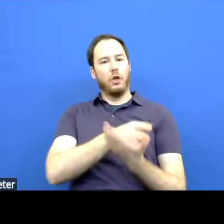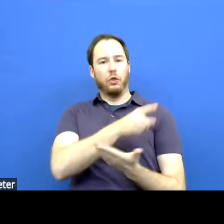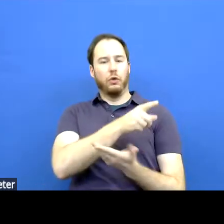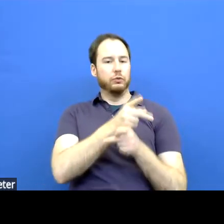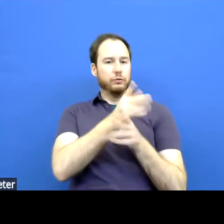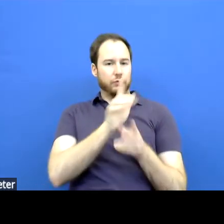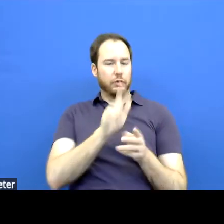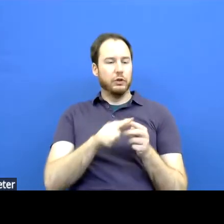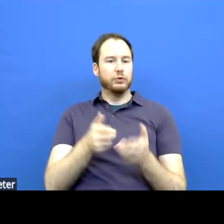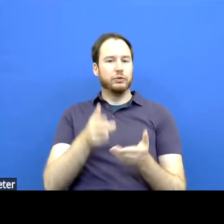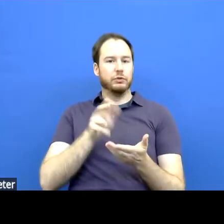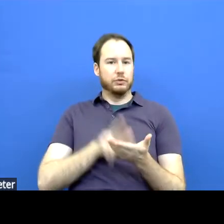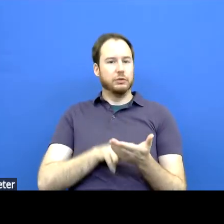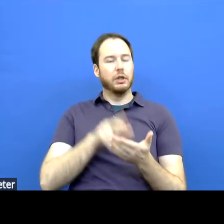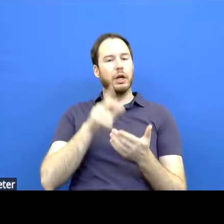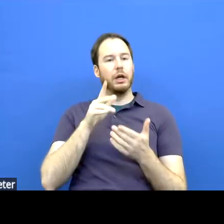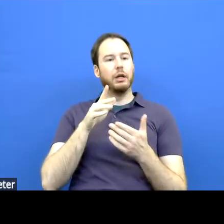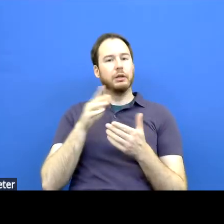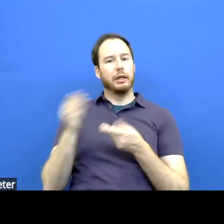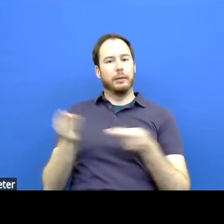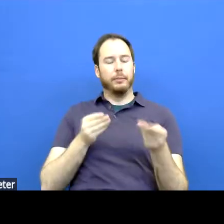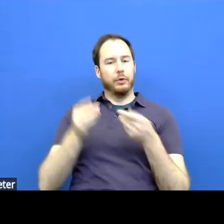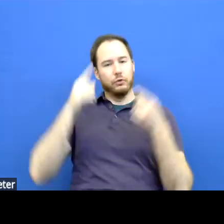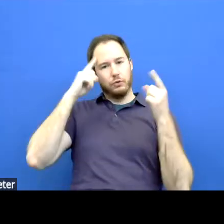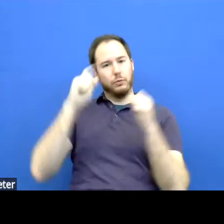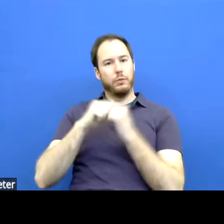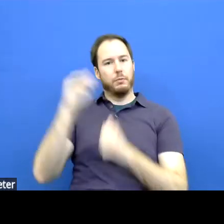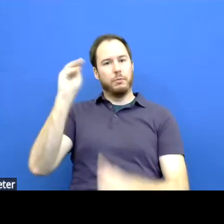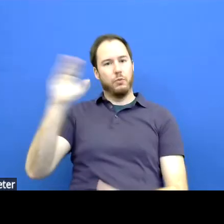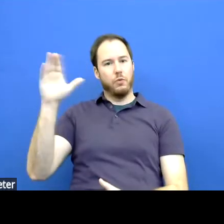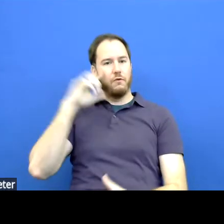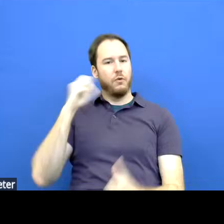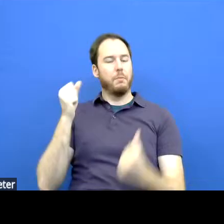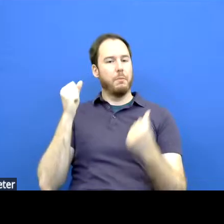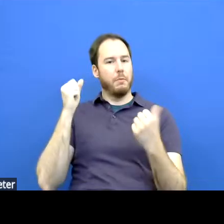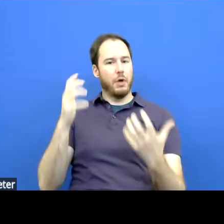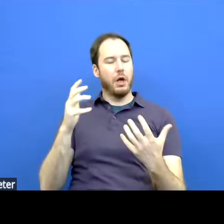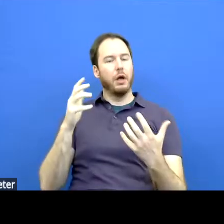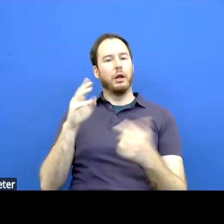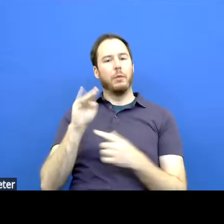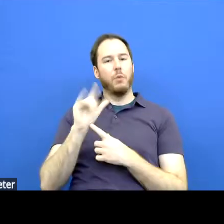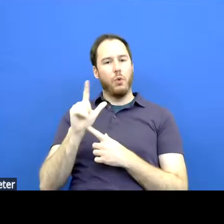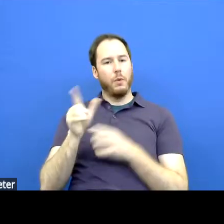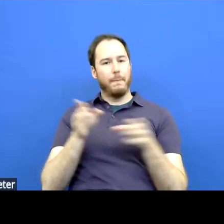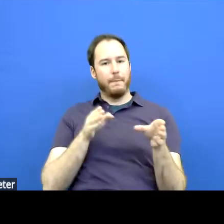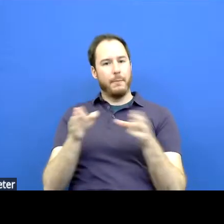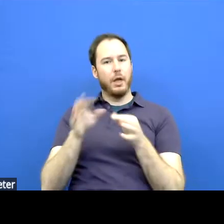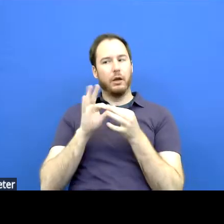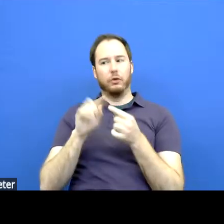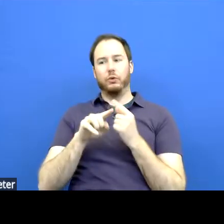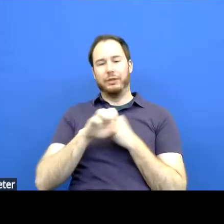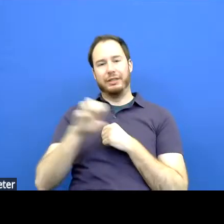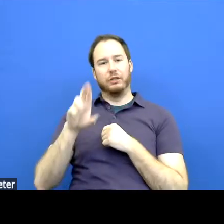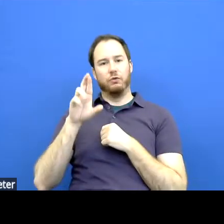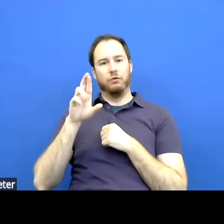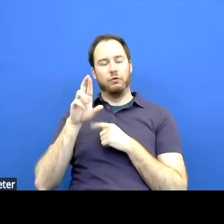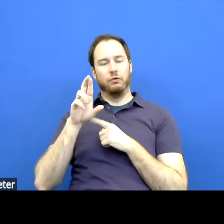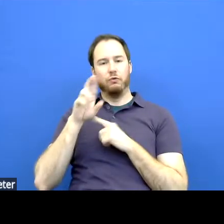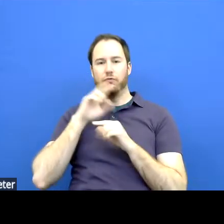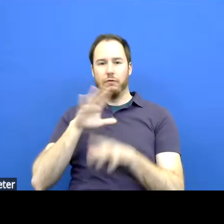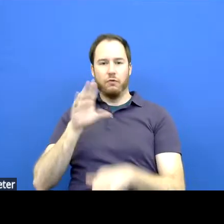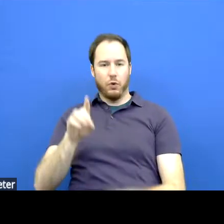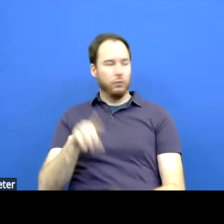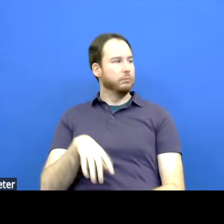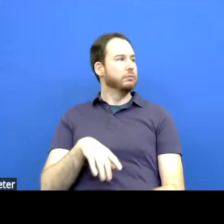updated intermunicipal agreement with Monroe County for a multimodal path along East River Road. Seconded.